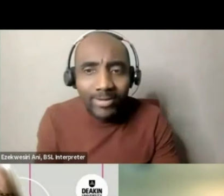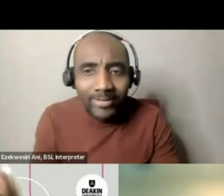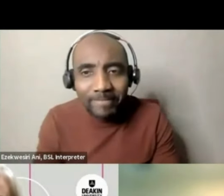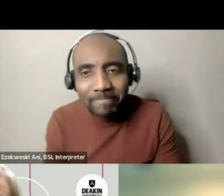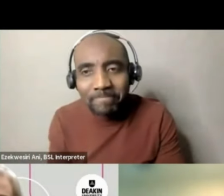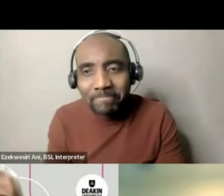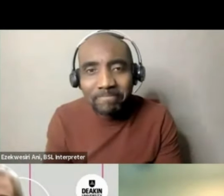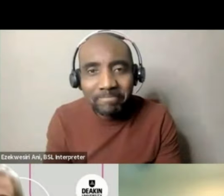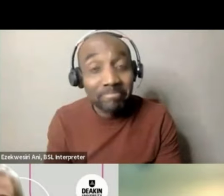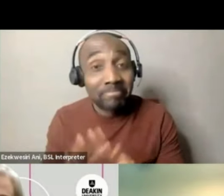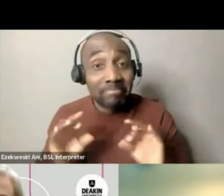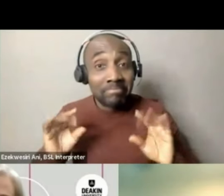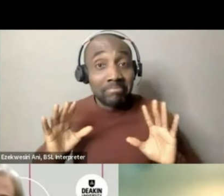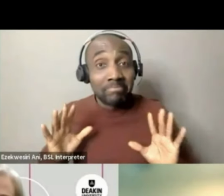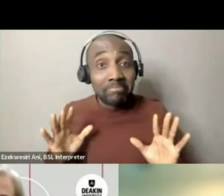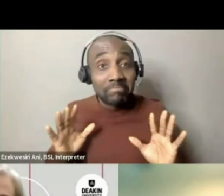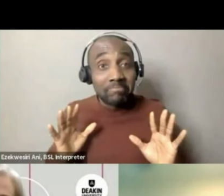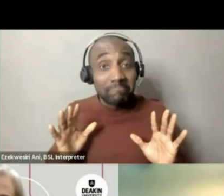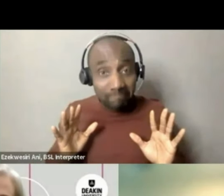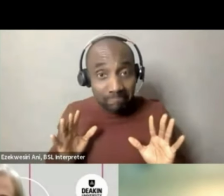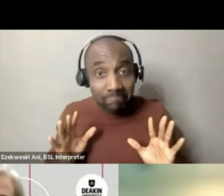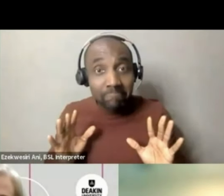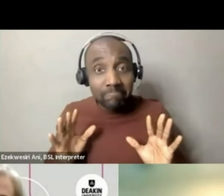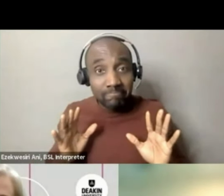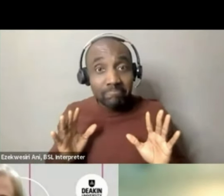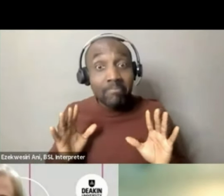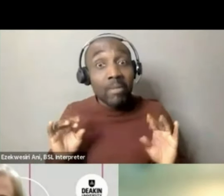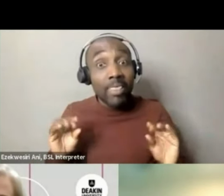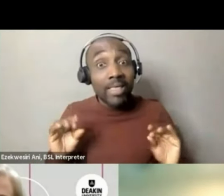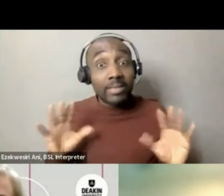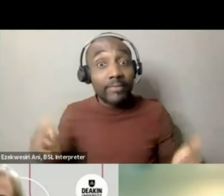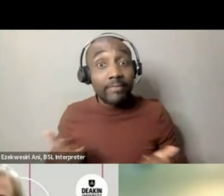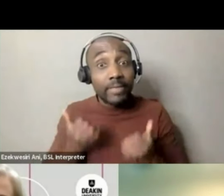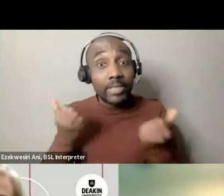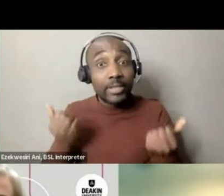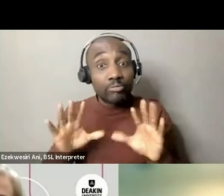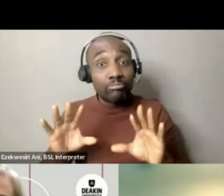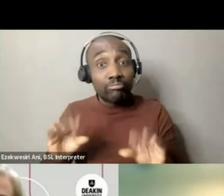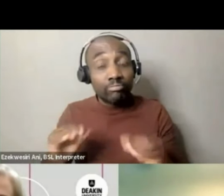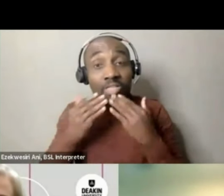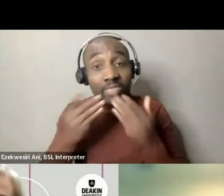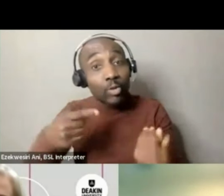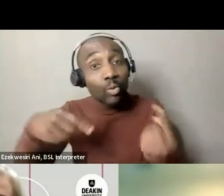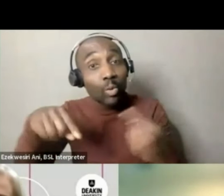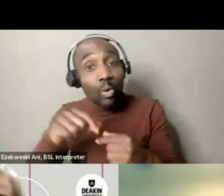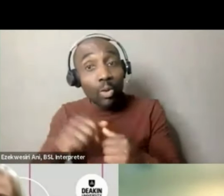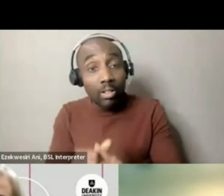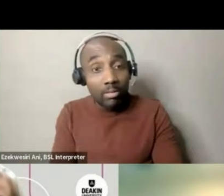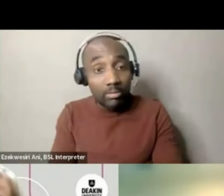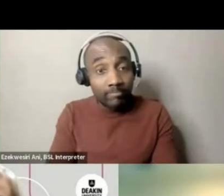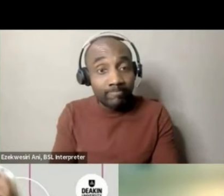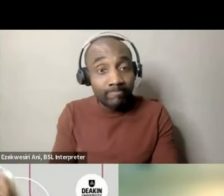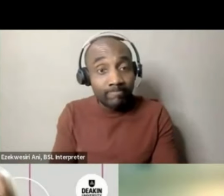And with that, I think that's it. Thank you, everybody,